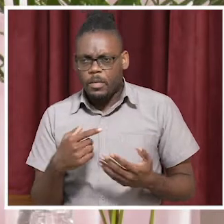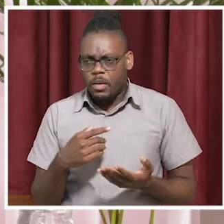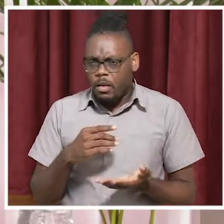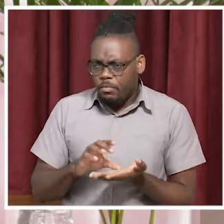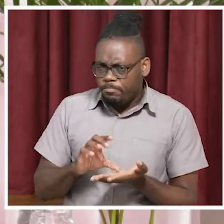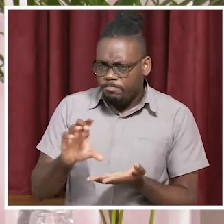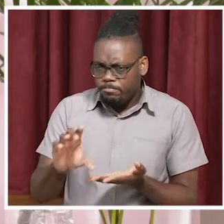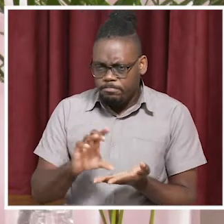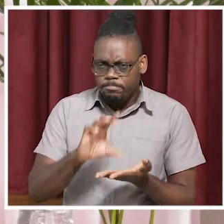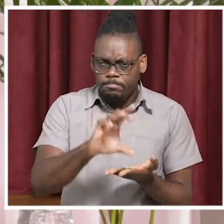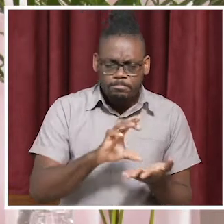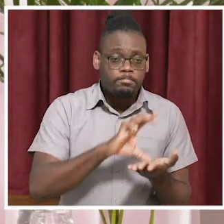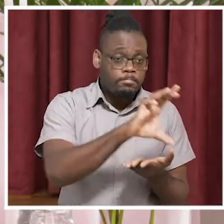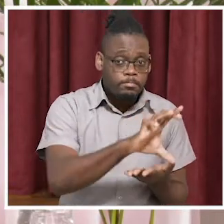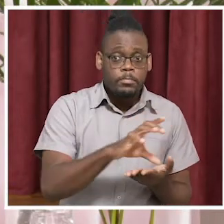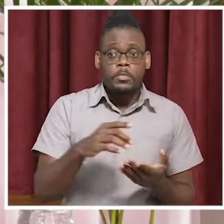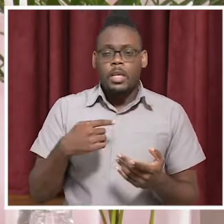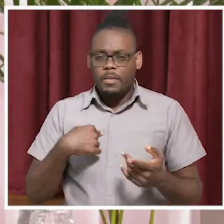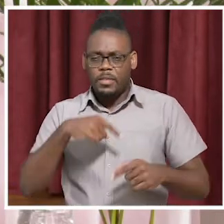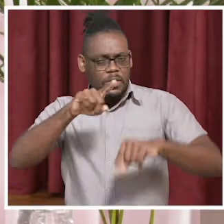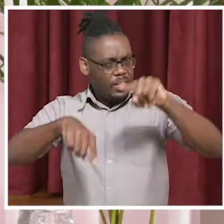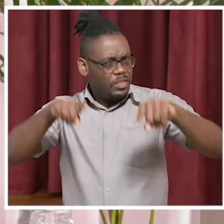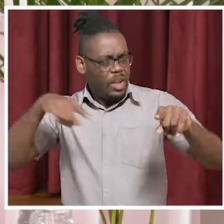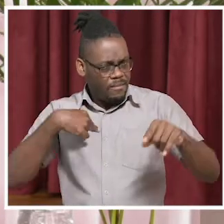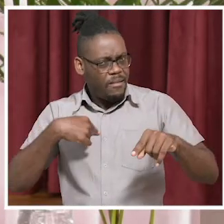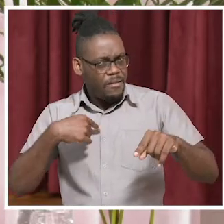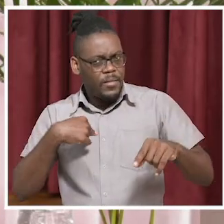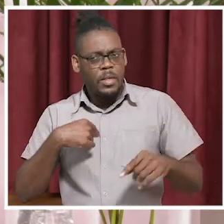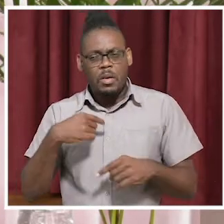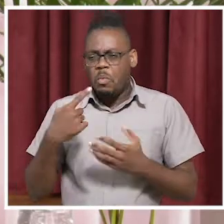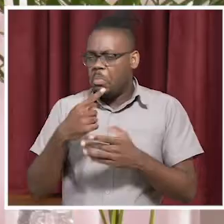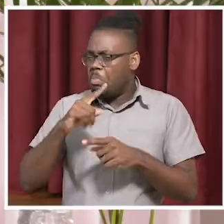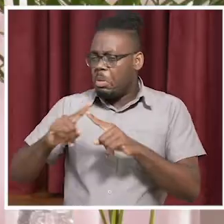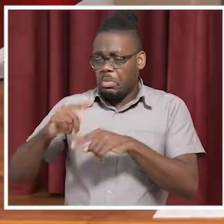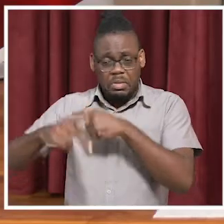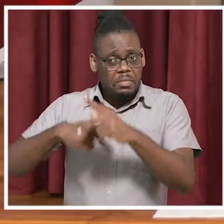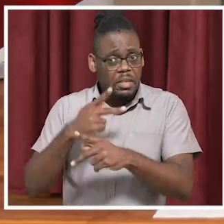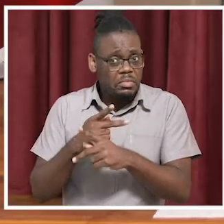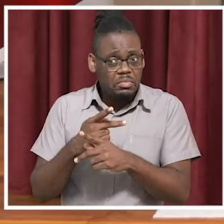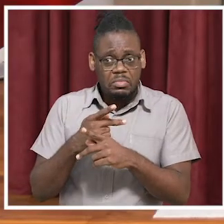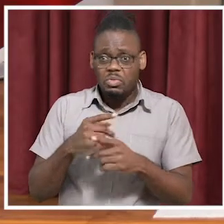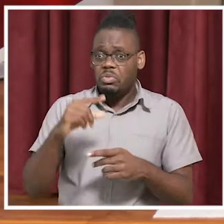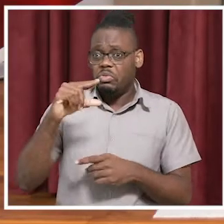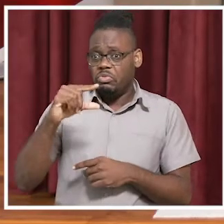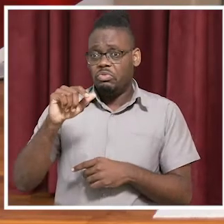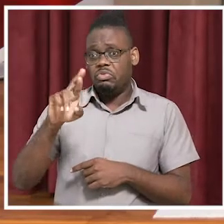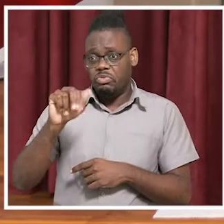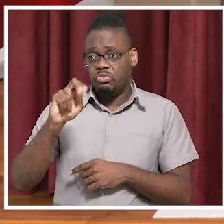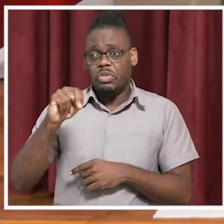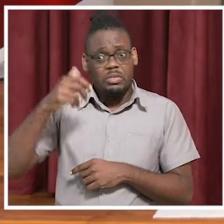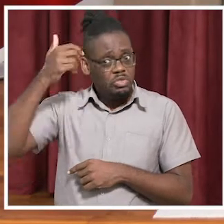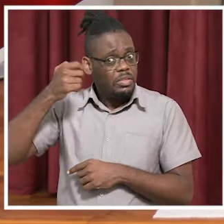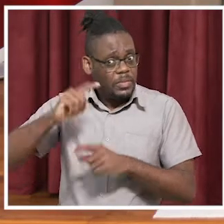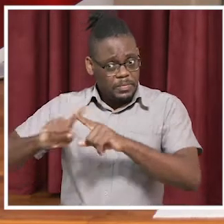range of grants that are issued by the social welfare. We'll definitely get into those. But from what you're saying, what I'm hearing is that